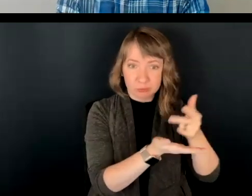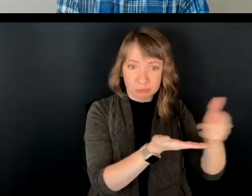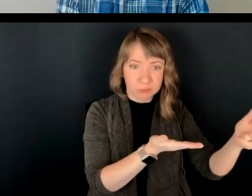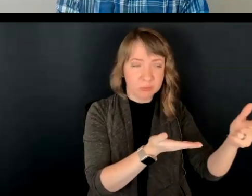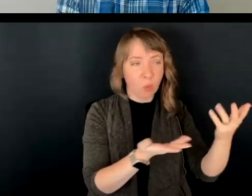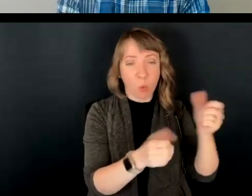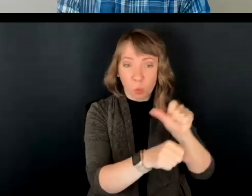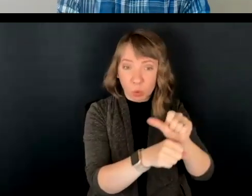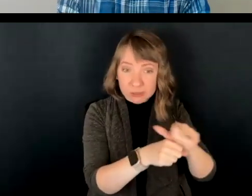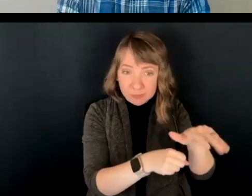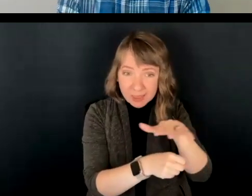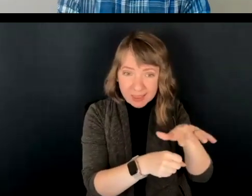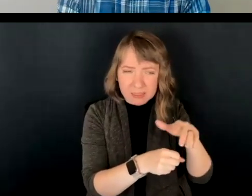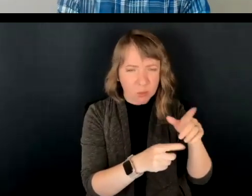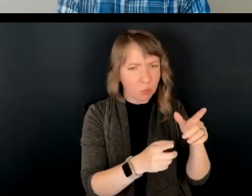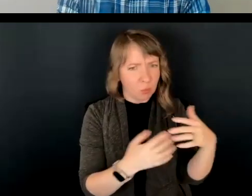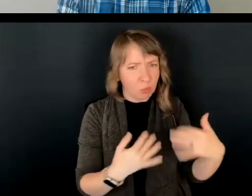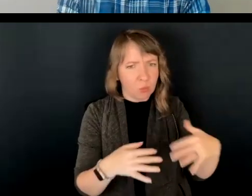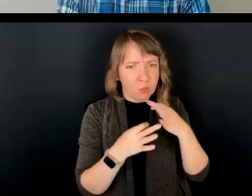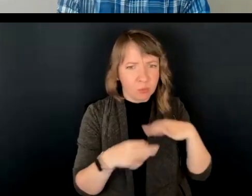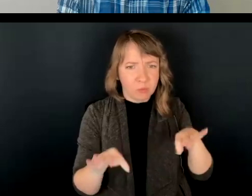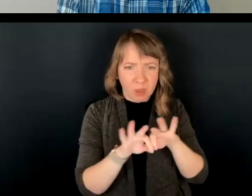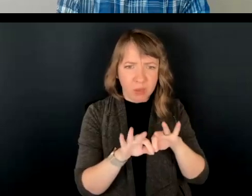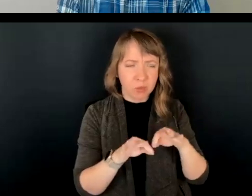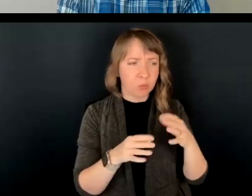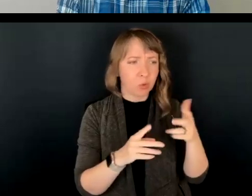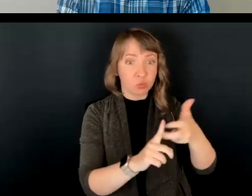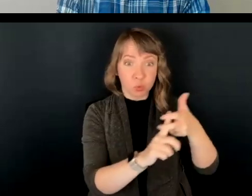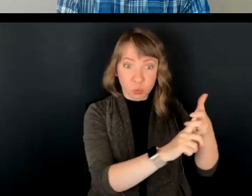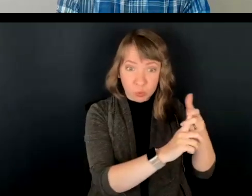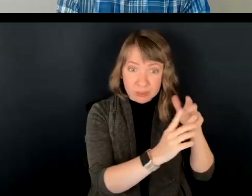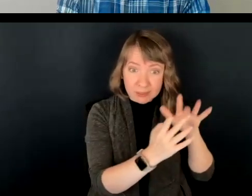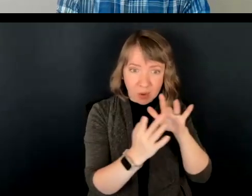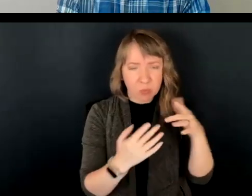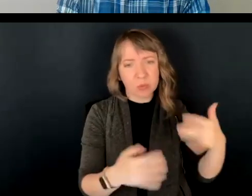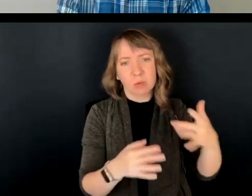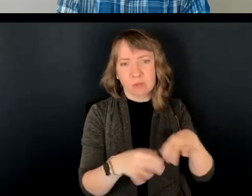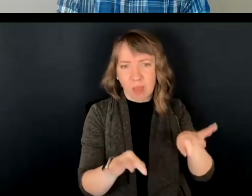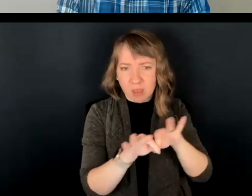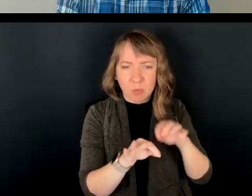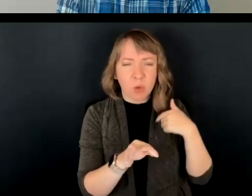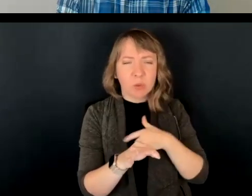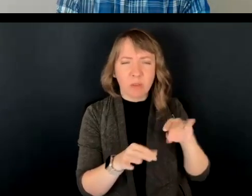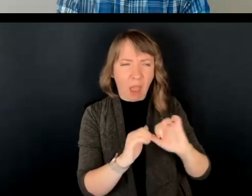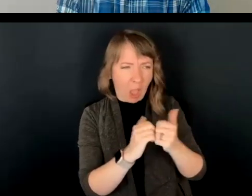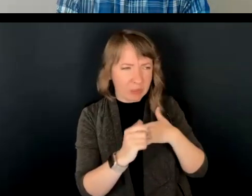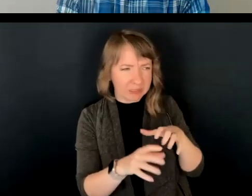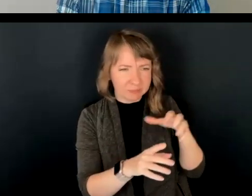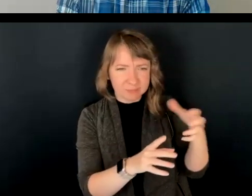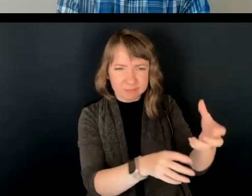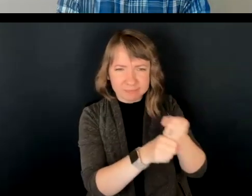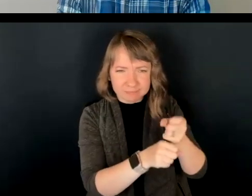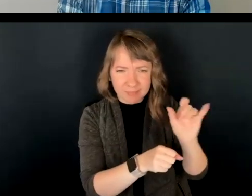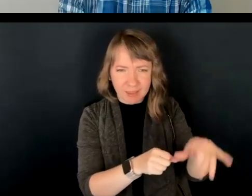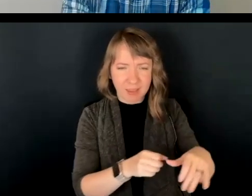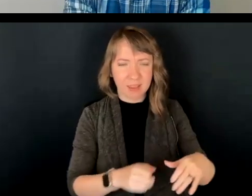workspace, you know, very valuable. Recruiting networks, very valuable. We find a way to capture that. And then also, you know,